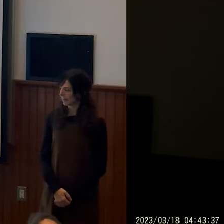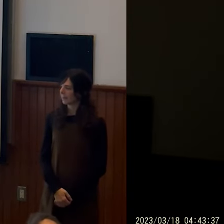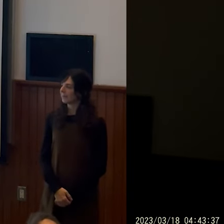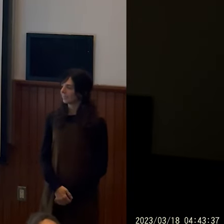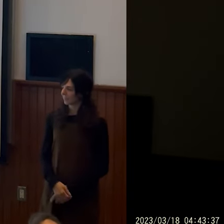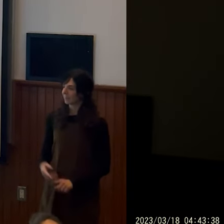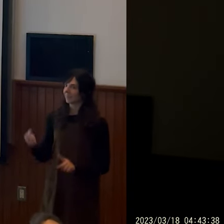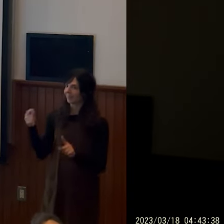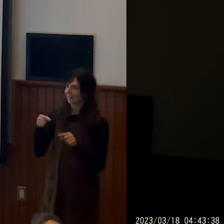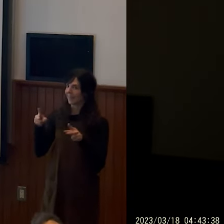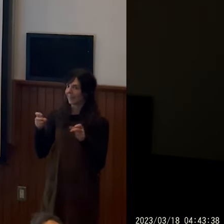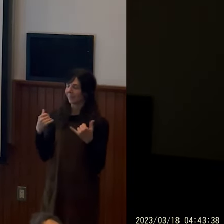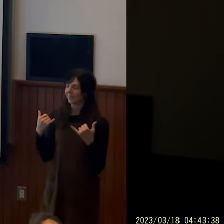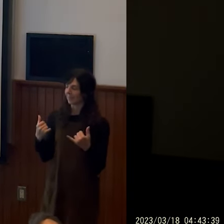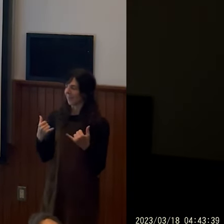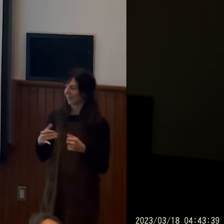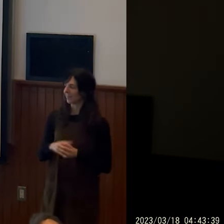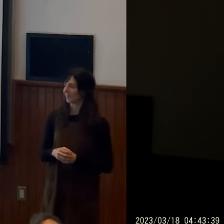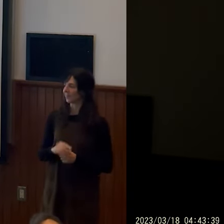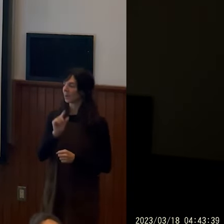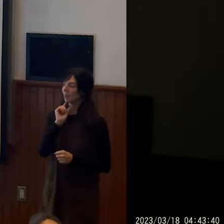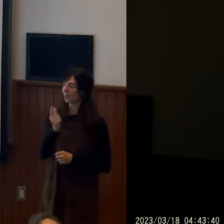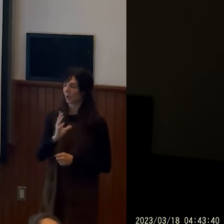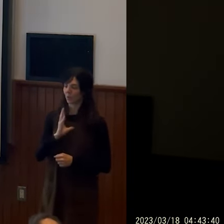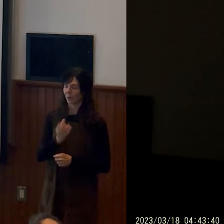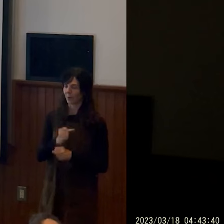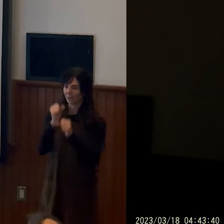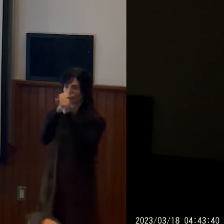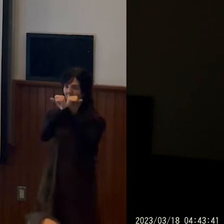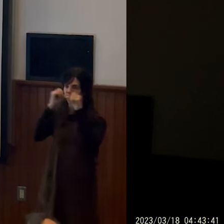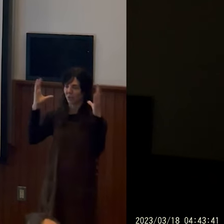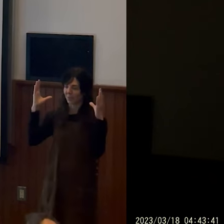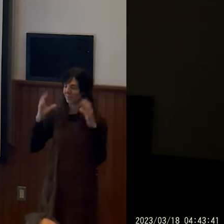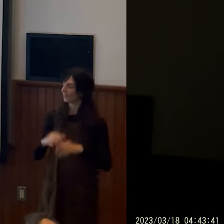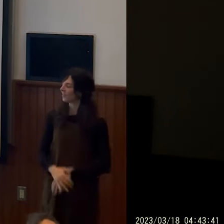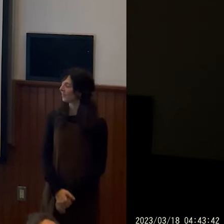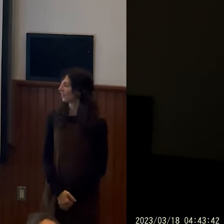queer visions. I have been thinking about,